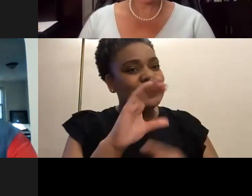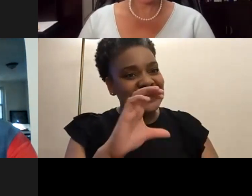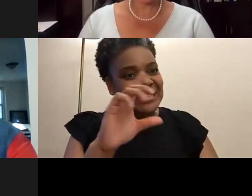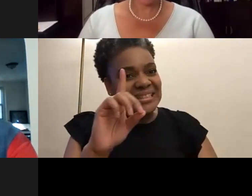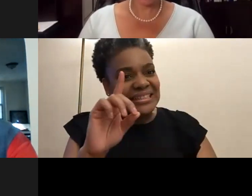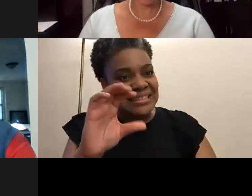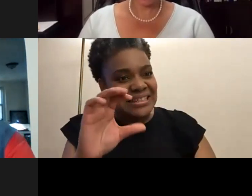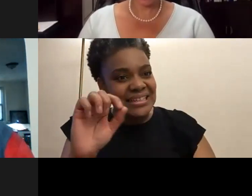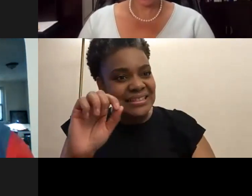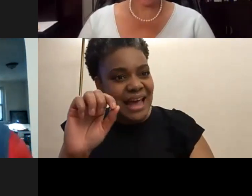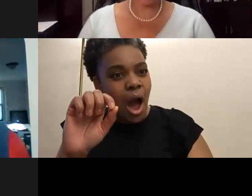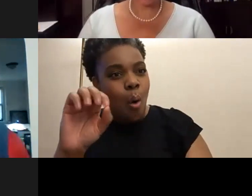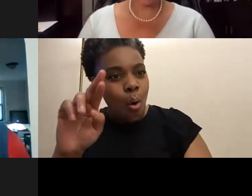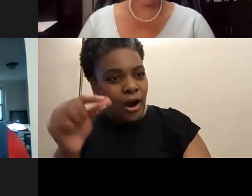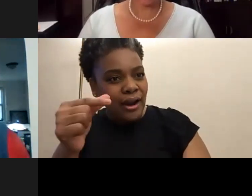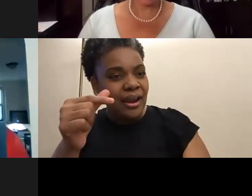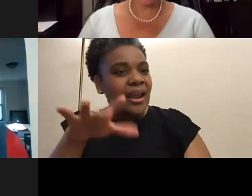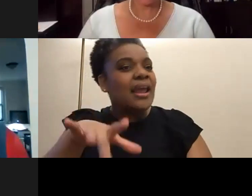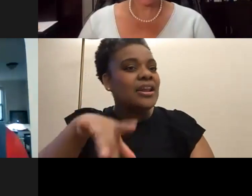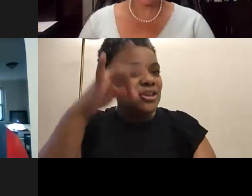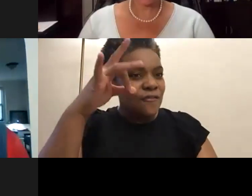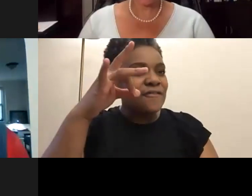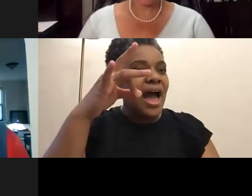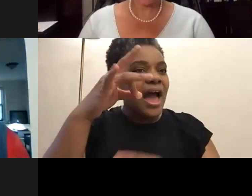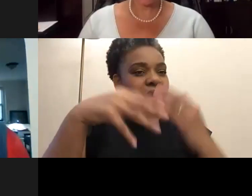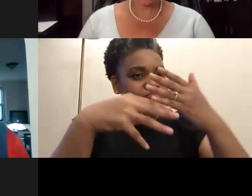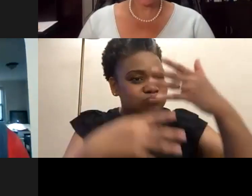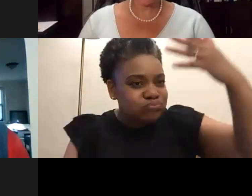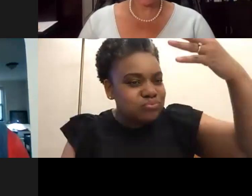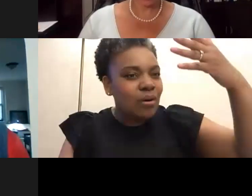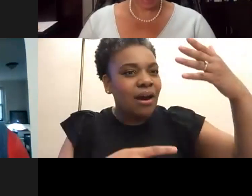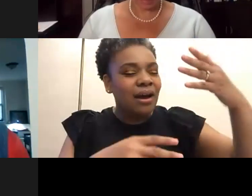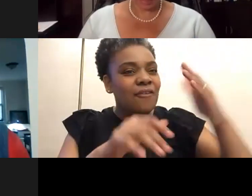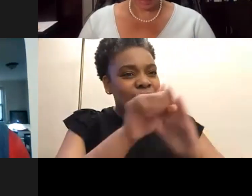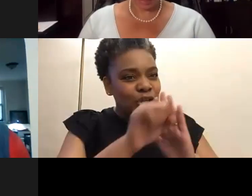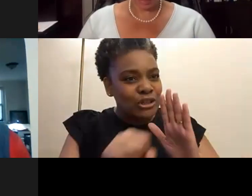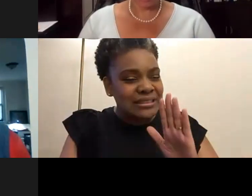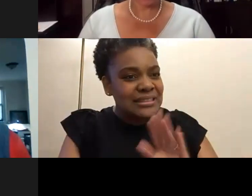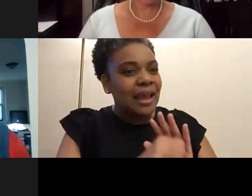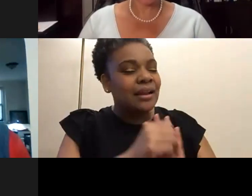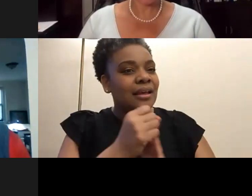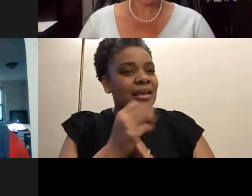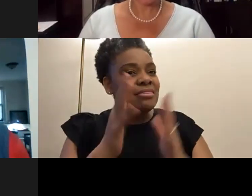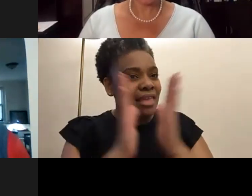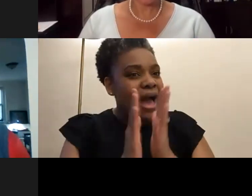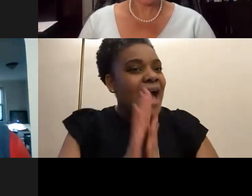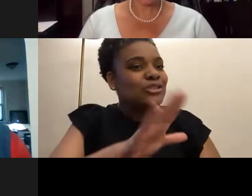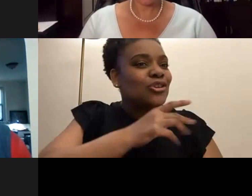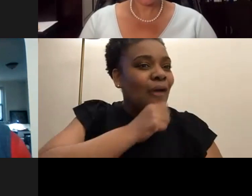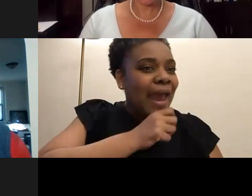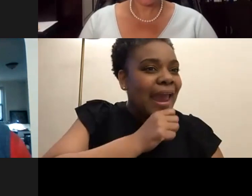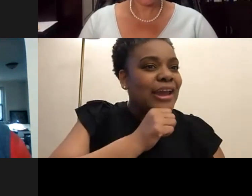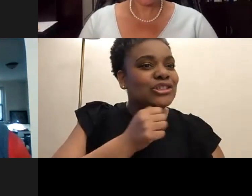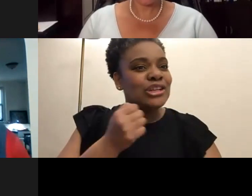Dr. Clayborne said. You're going to ask a few questions, your age, gender, stuff like that, and then you get an email. It's very simple and very,